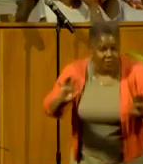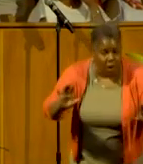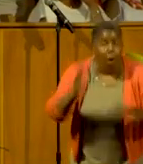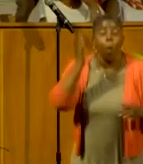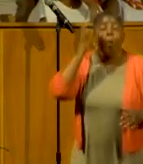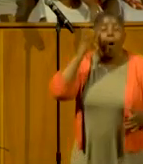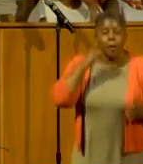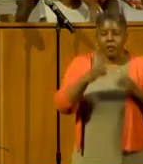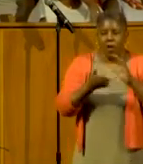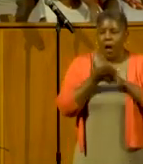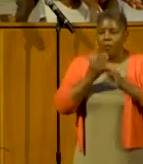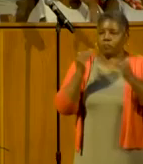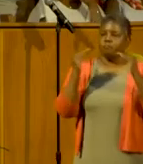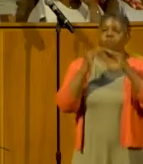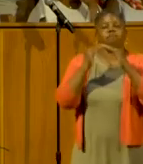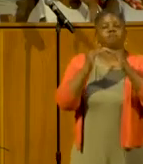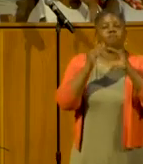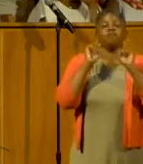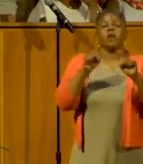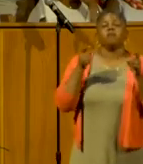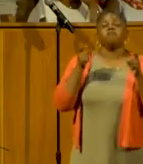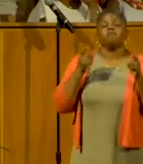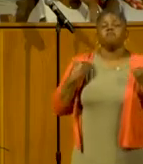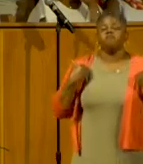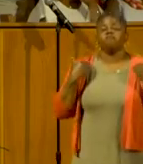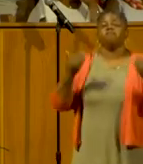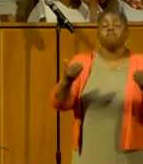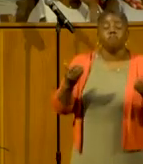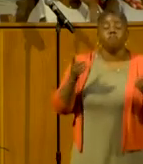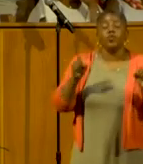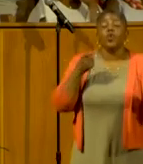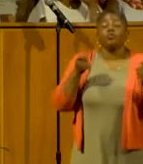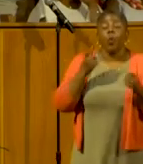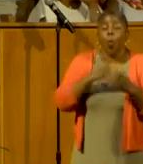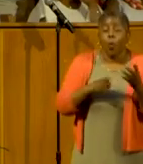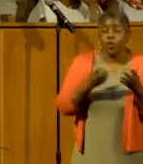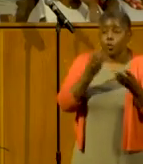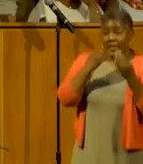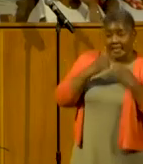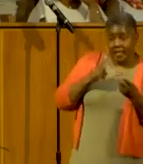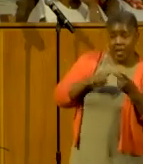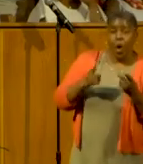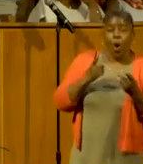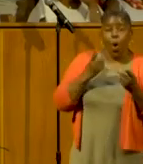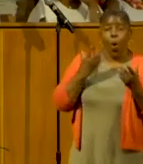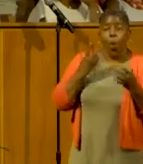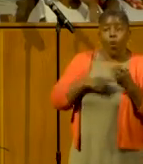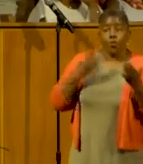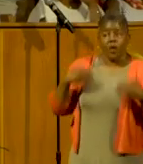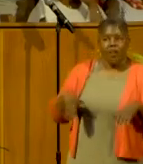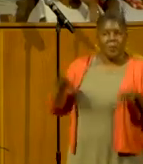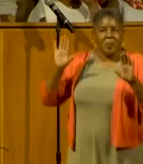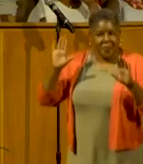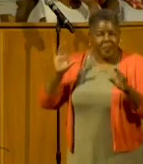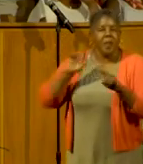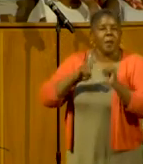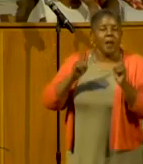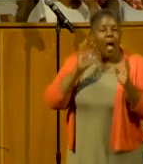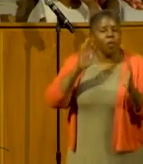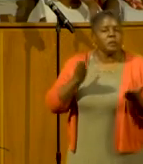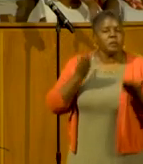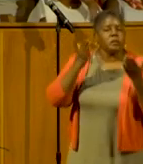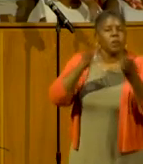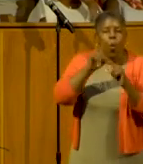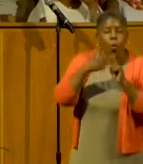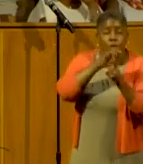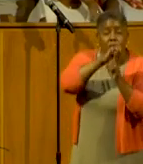Why? Because you're operating at a level that you can control. You control what you take in and what you give off. But I suggest to you that when